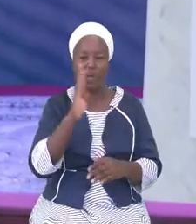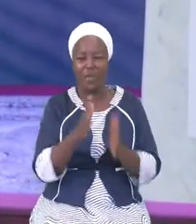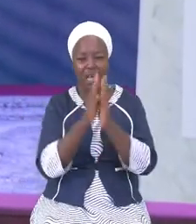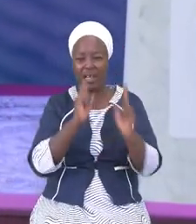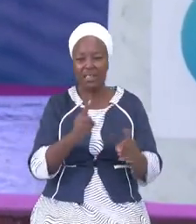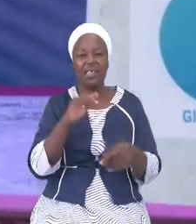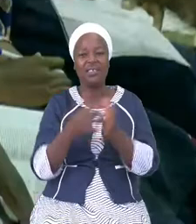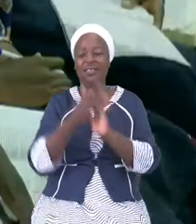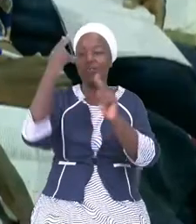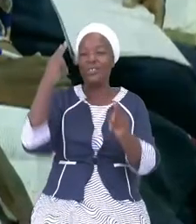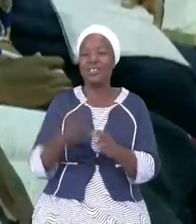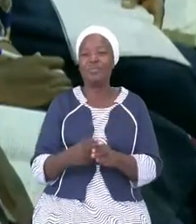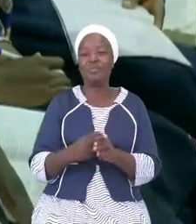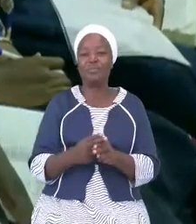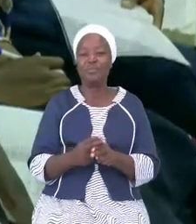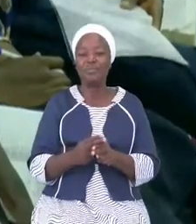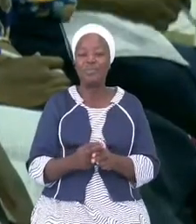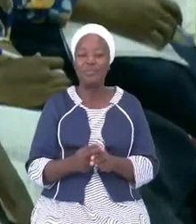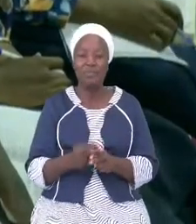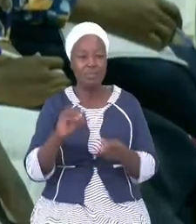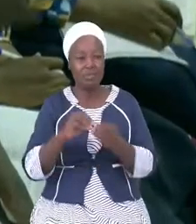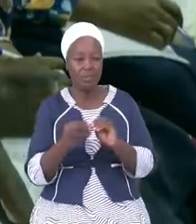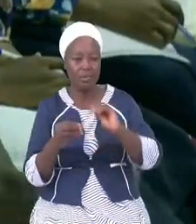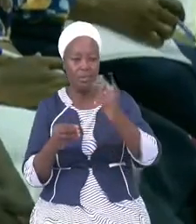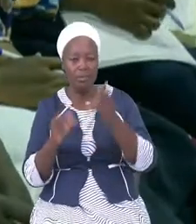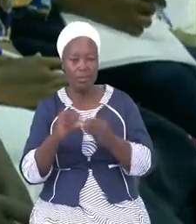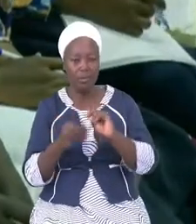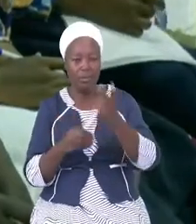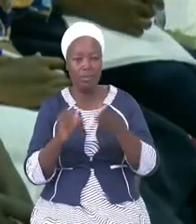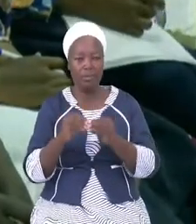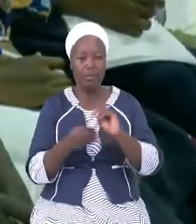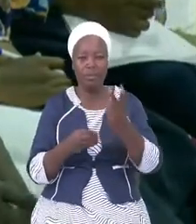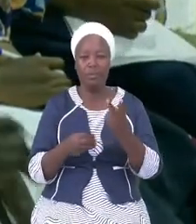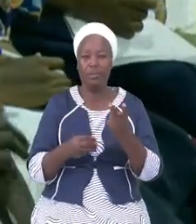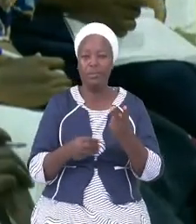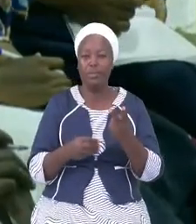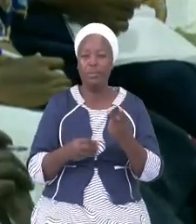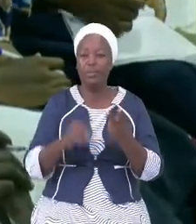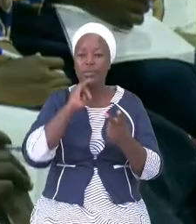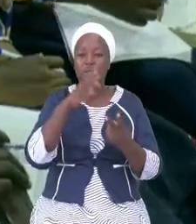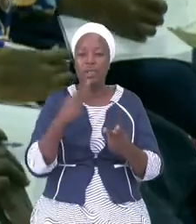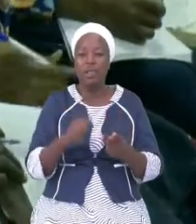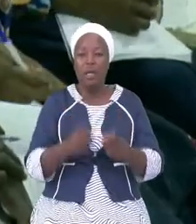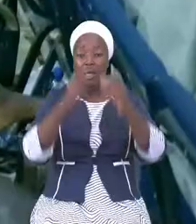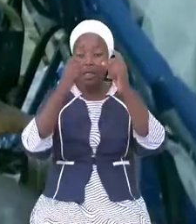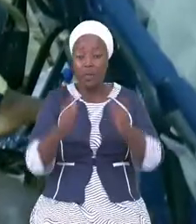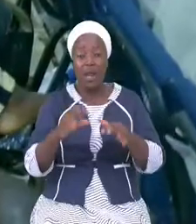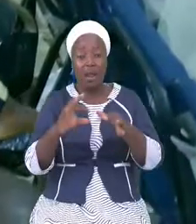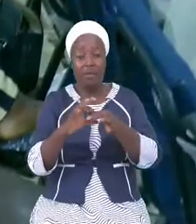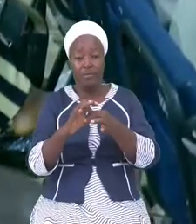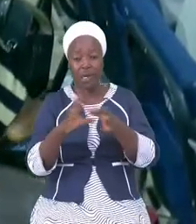in Jesus' name. Look at number two here. Number two is the speedy relief for